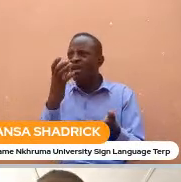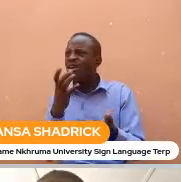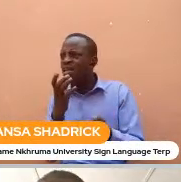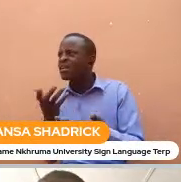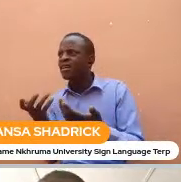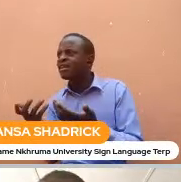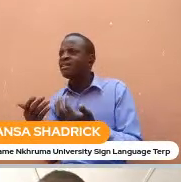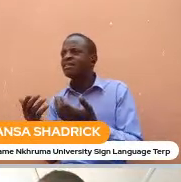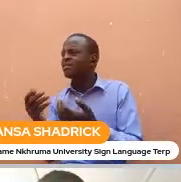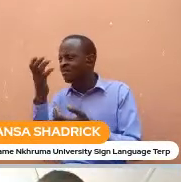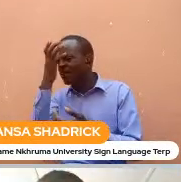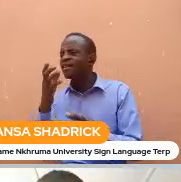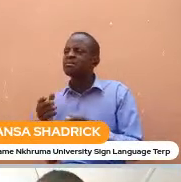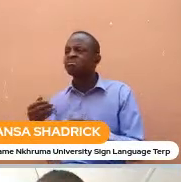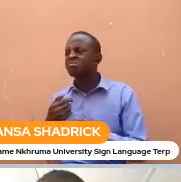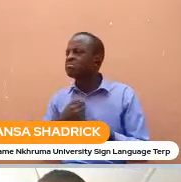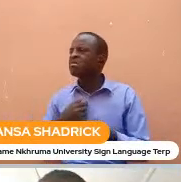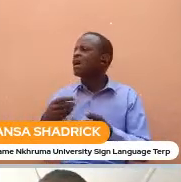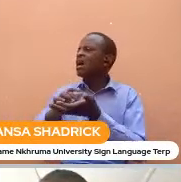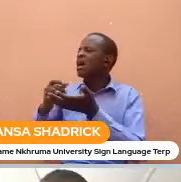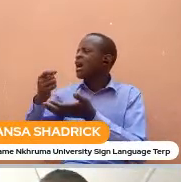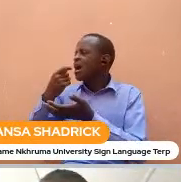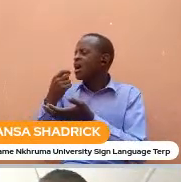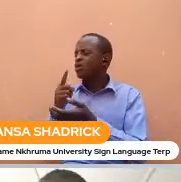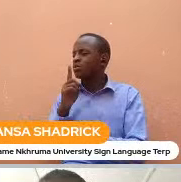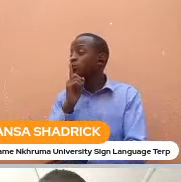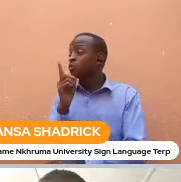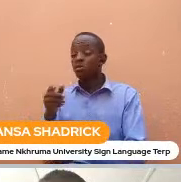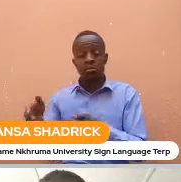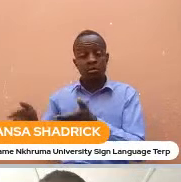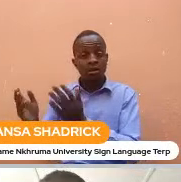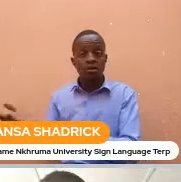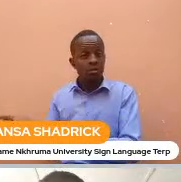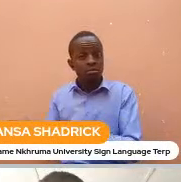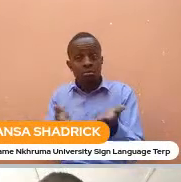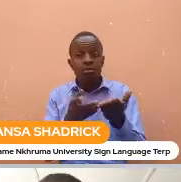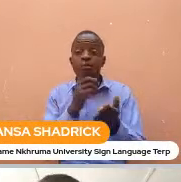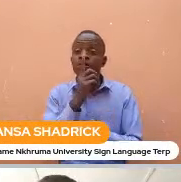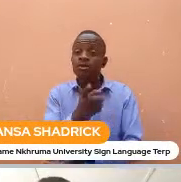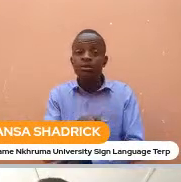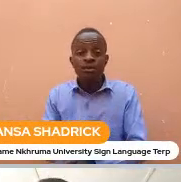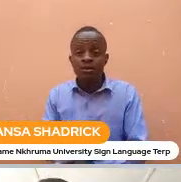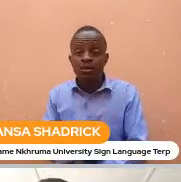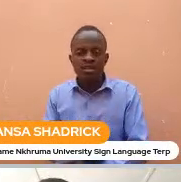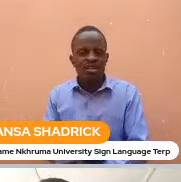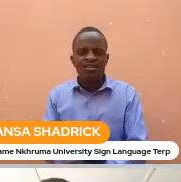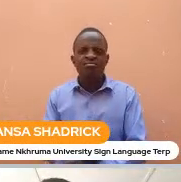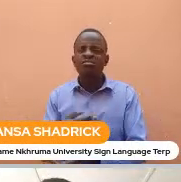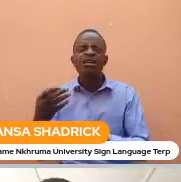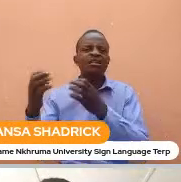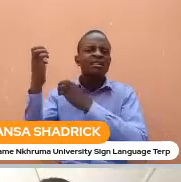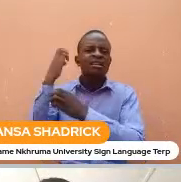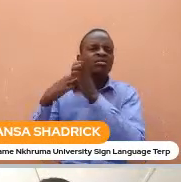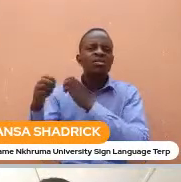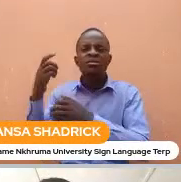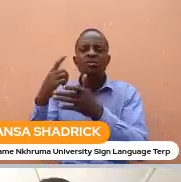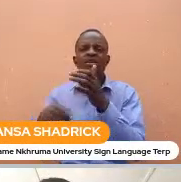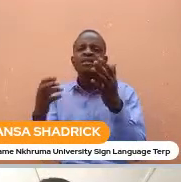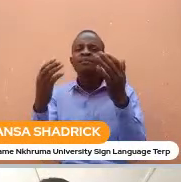And also young people who are able to just access contraceptives by themselves. How has your experience been dealing with both?